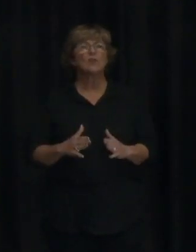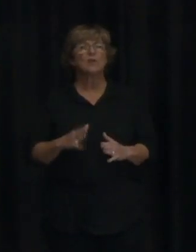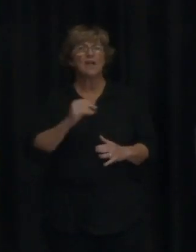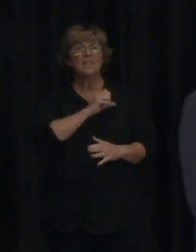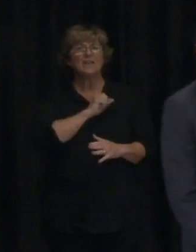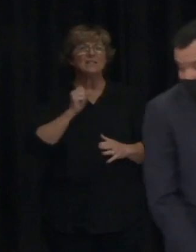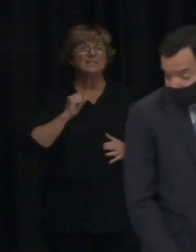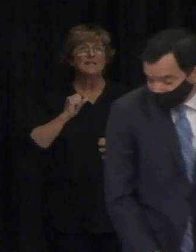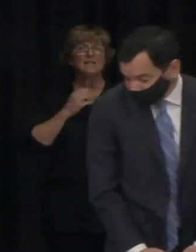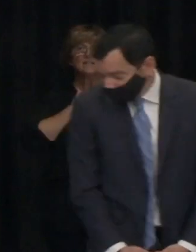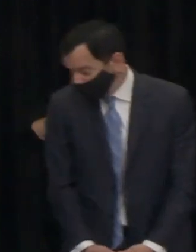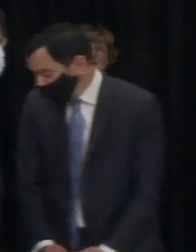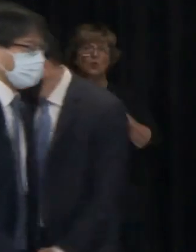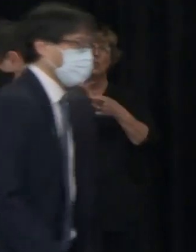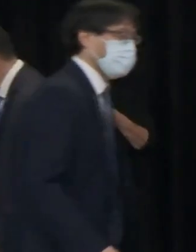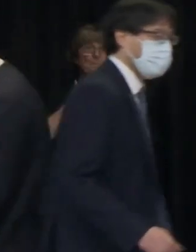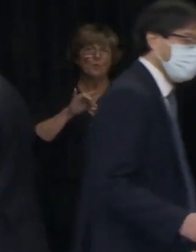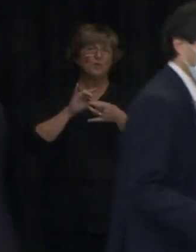matters.